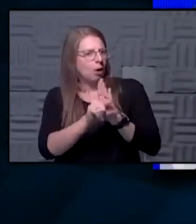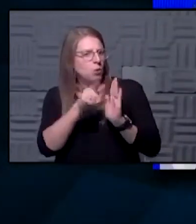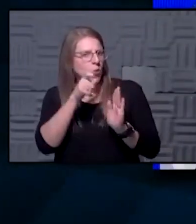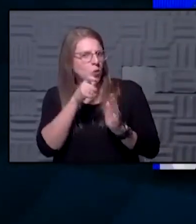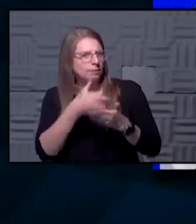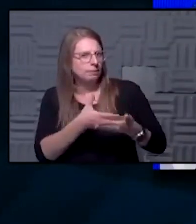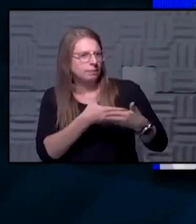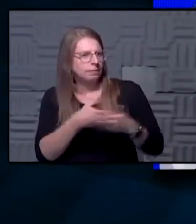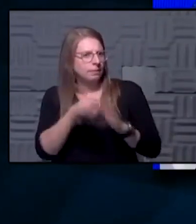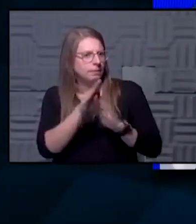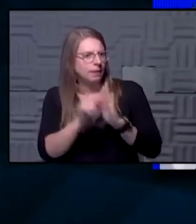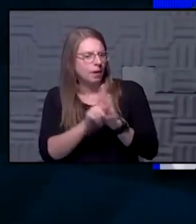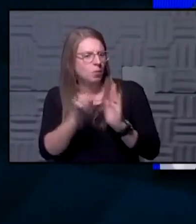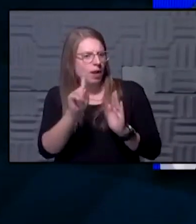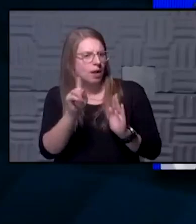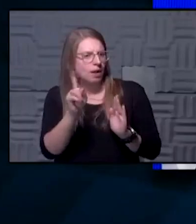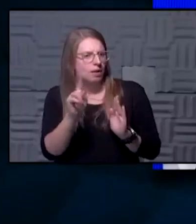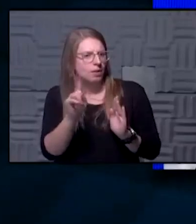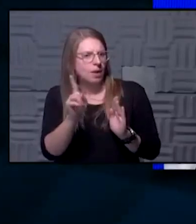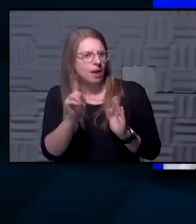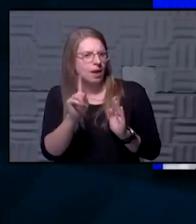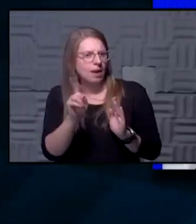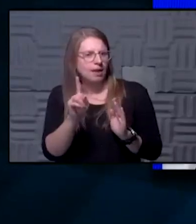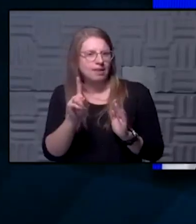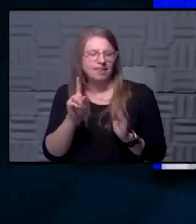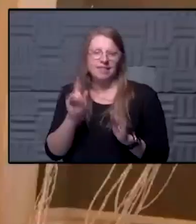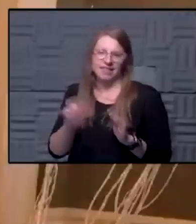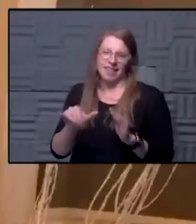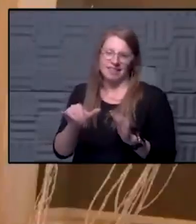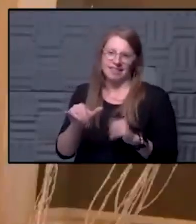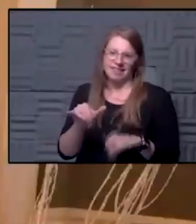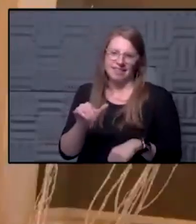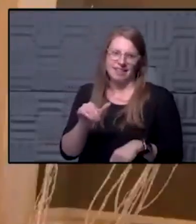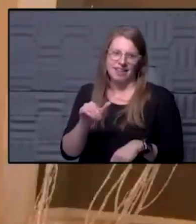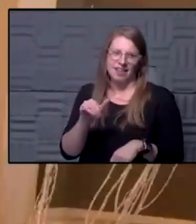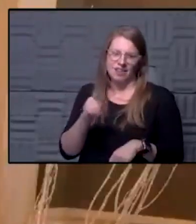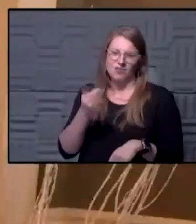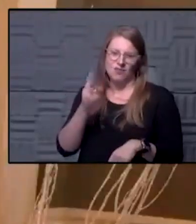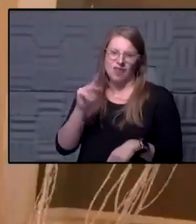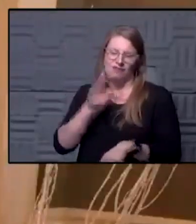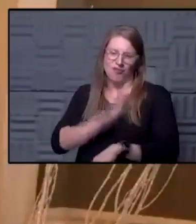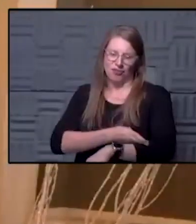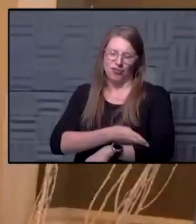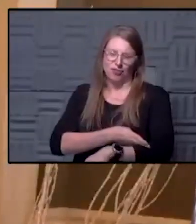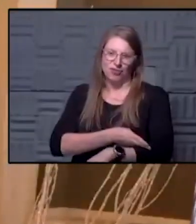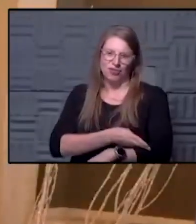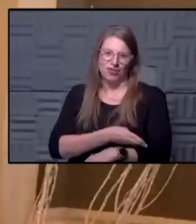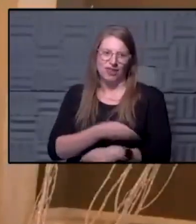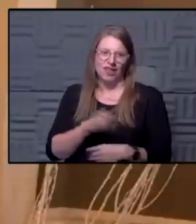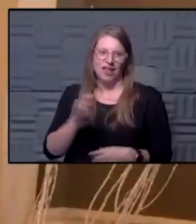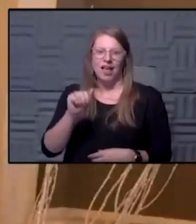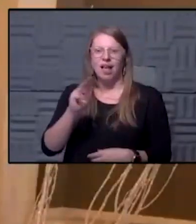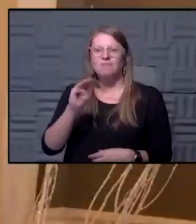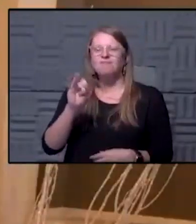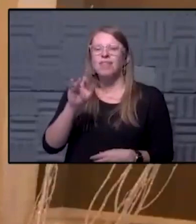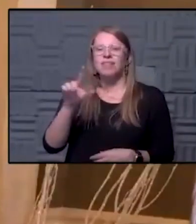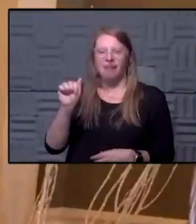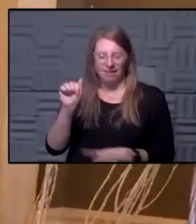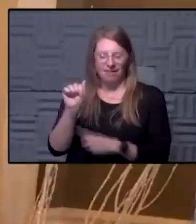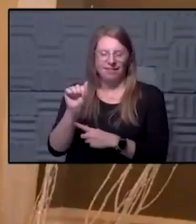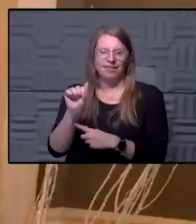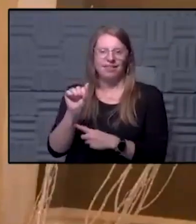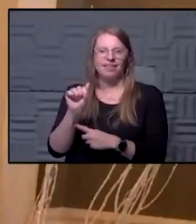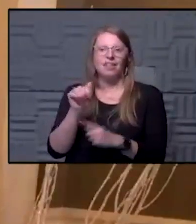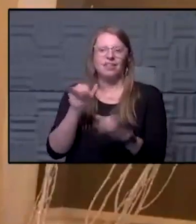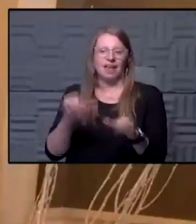little baby? Where was that? That was my granddaughter. That's Amelia. She's